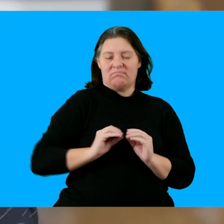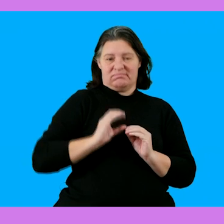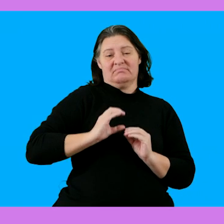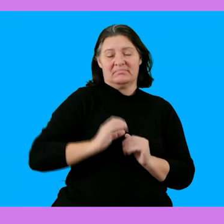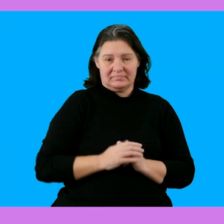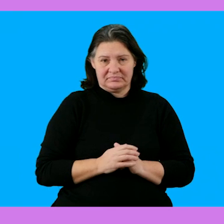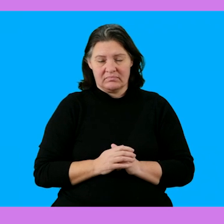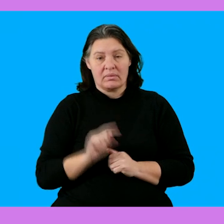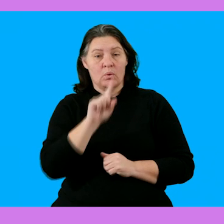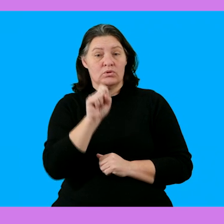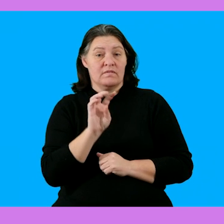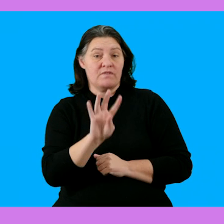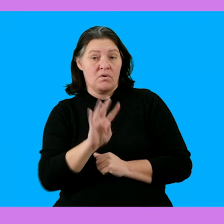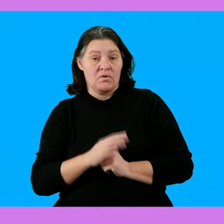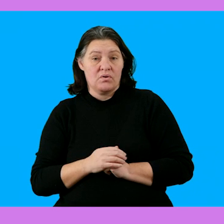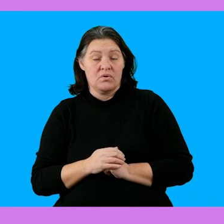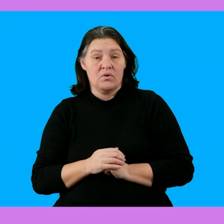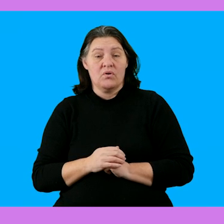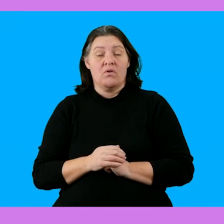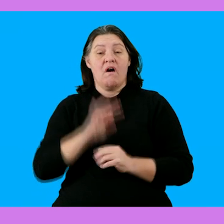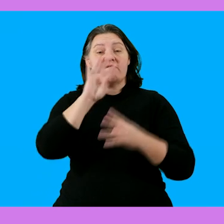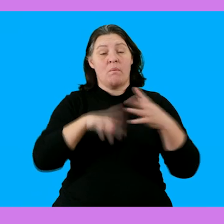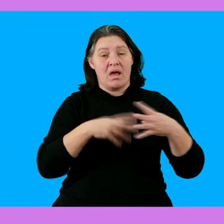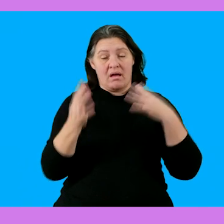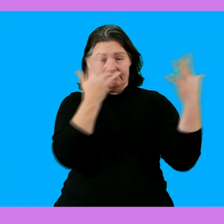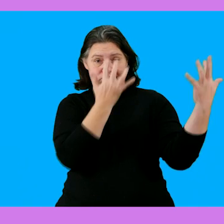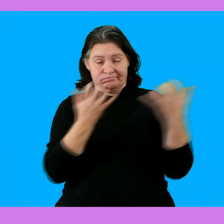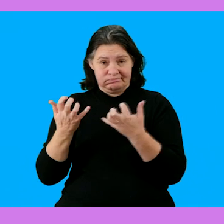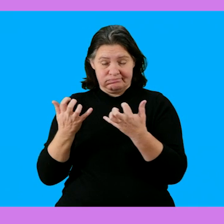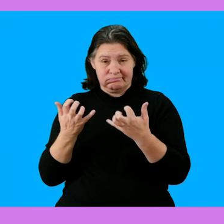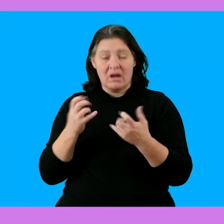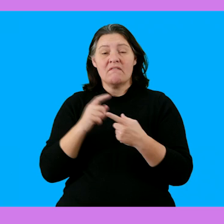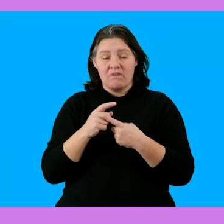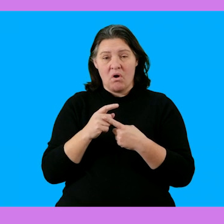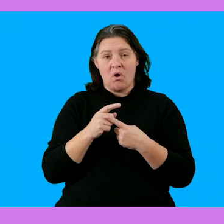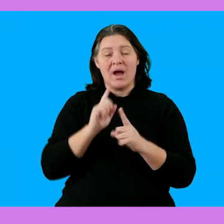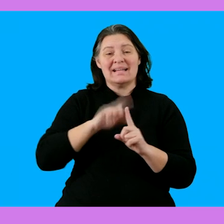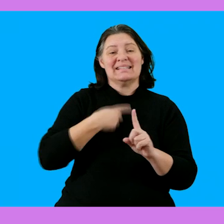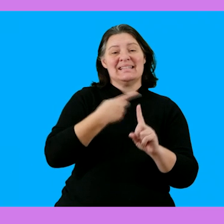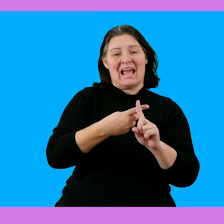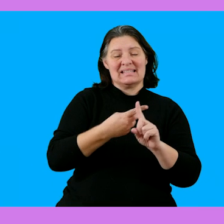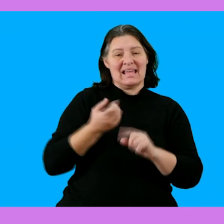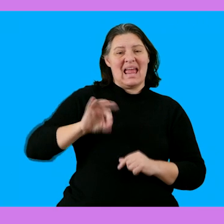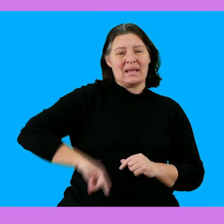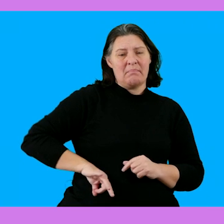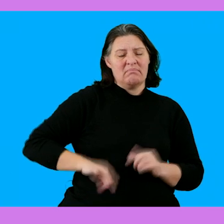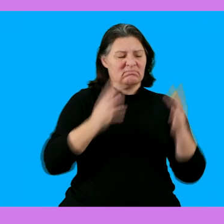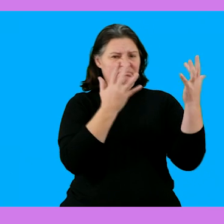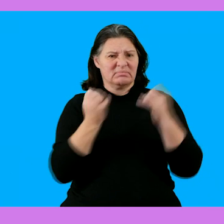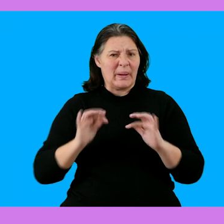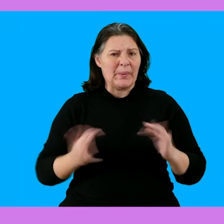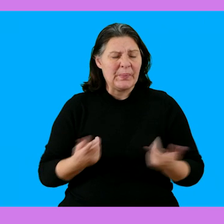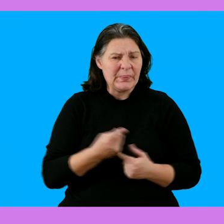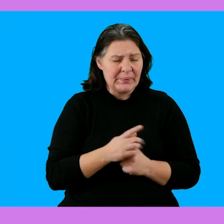then we have question number 4. Write down the formula for calculating taxable income, right? So how do we